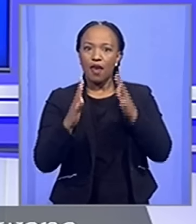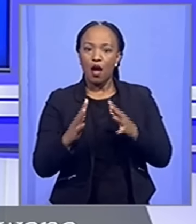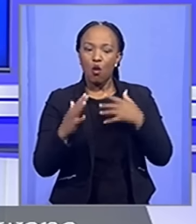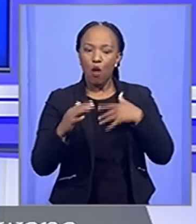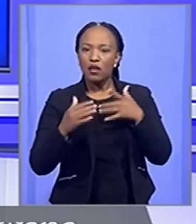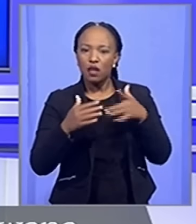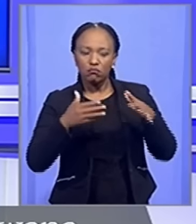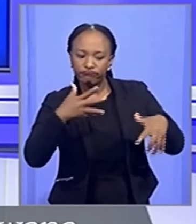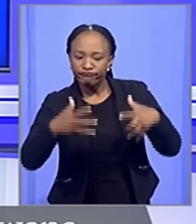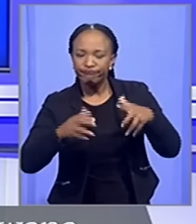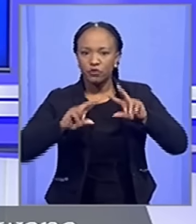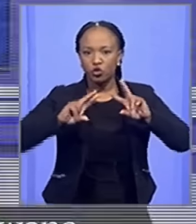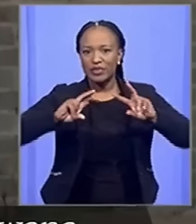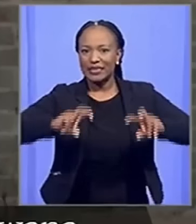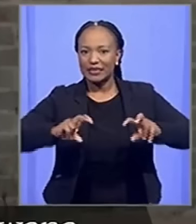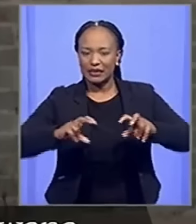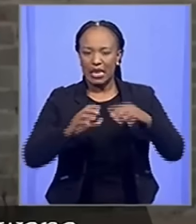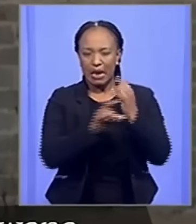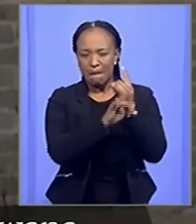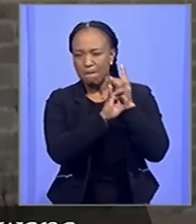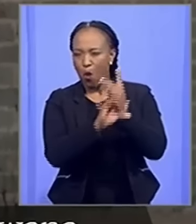phuruphutso.